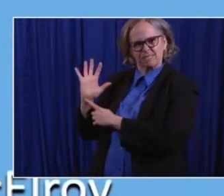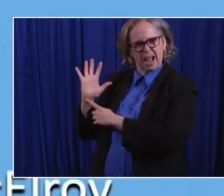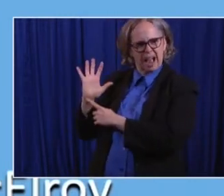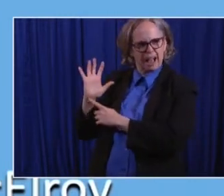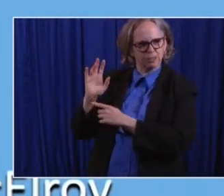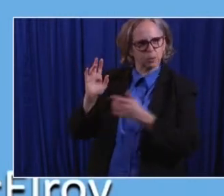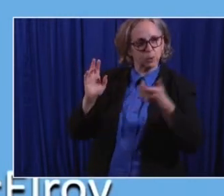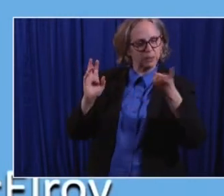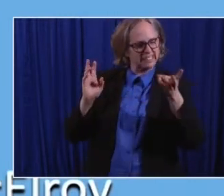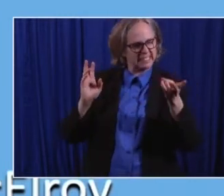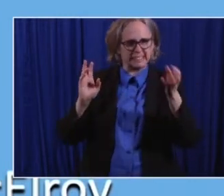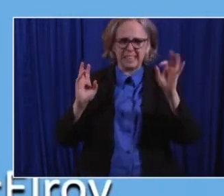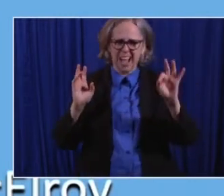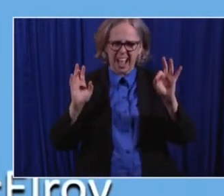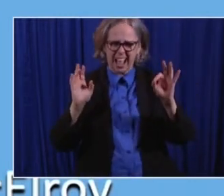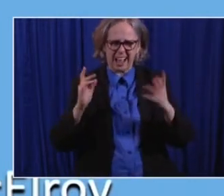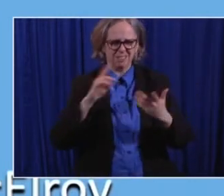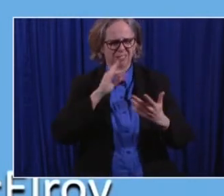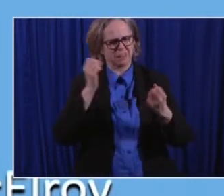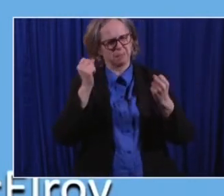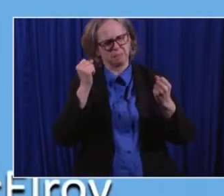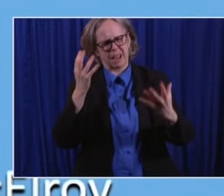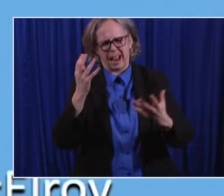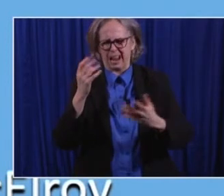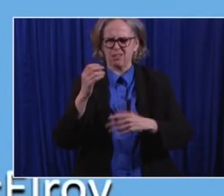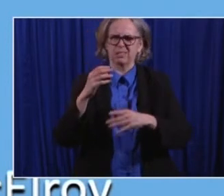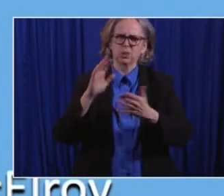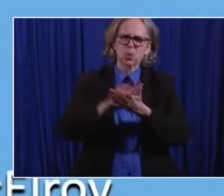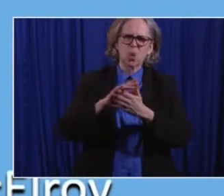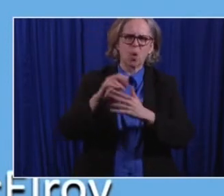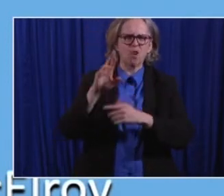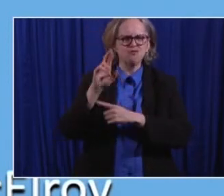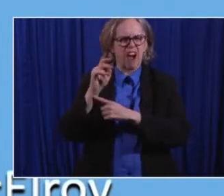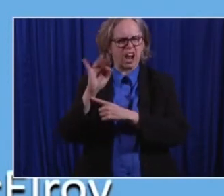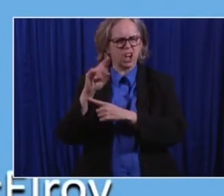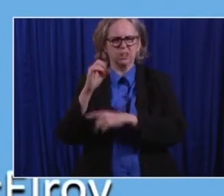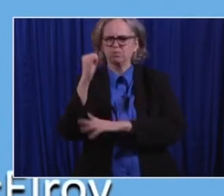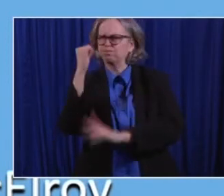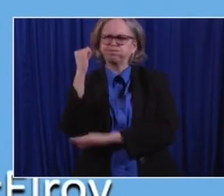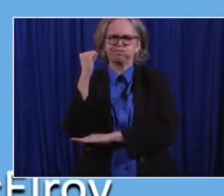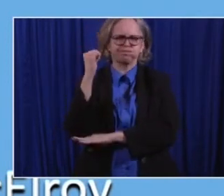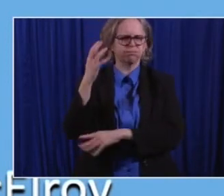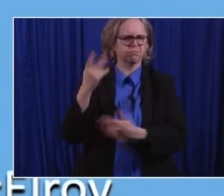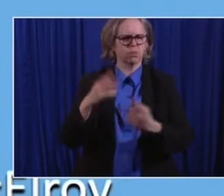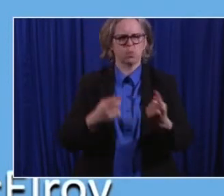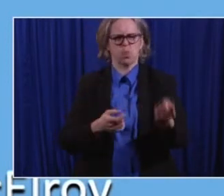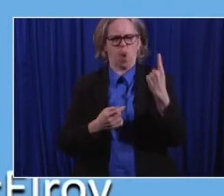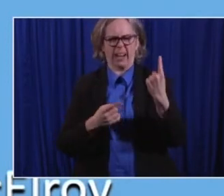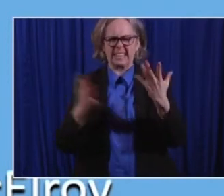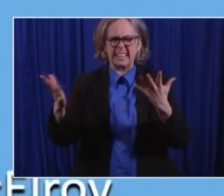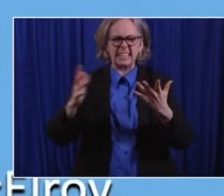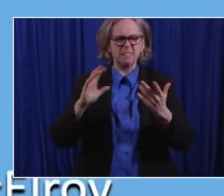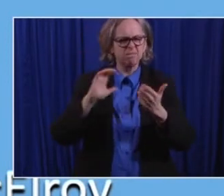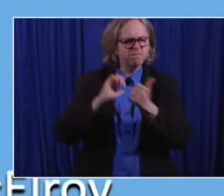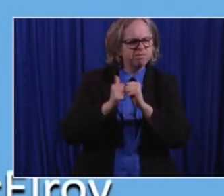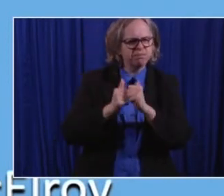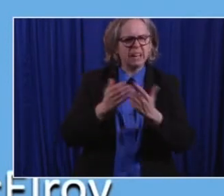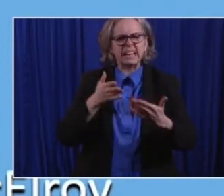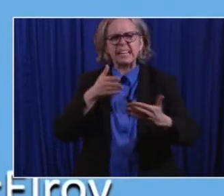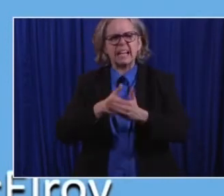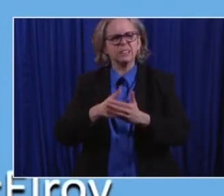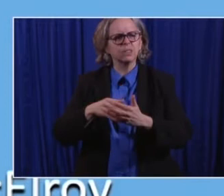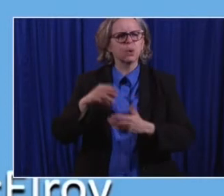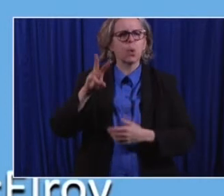but there is one in particular that certainly stands out. In a game against Wayne State 52 years ago